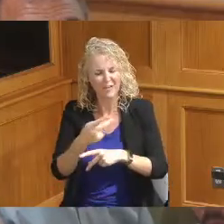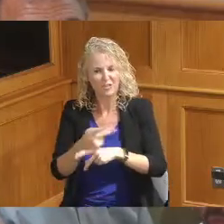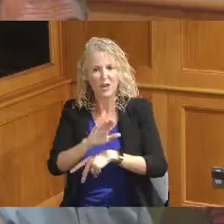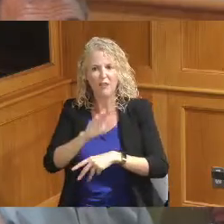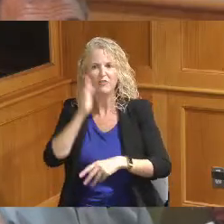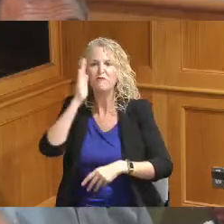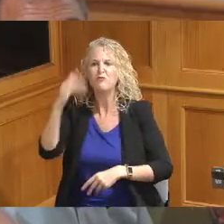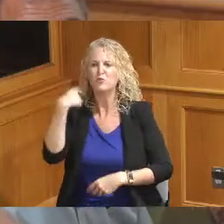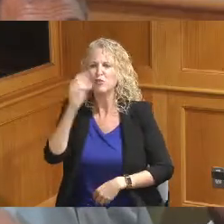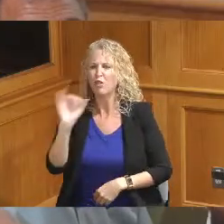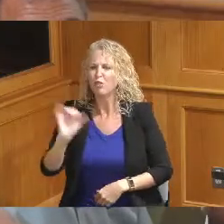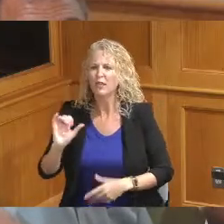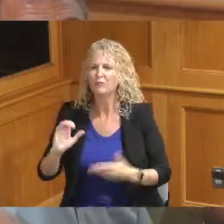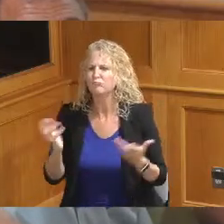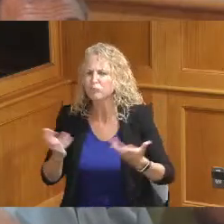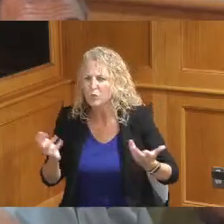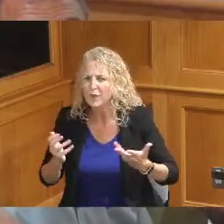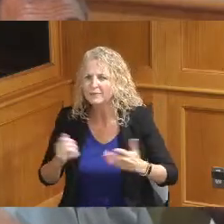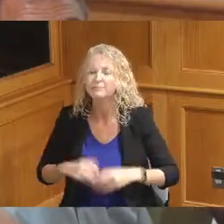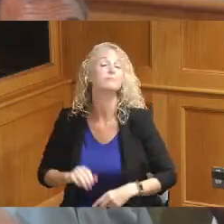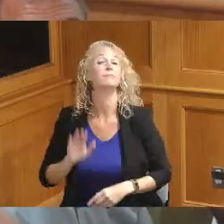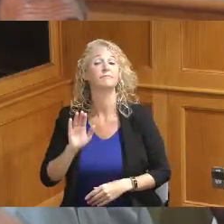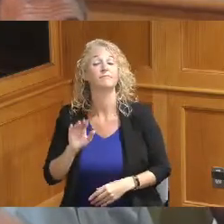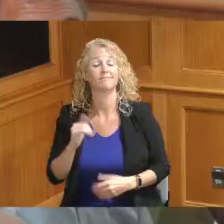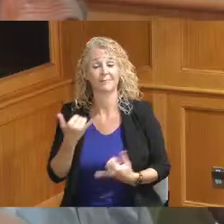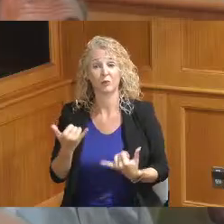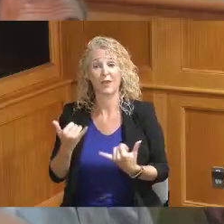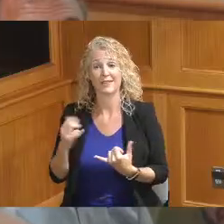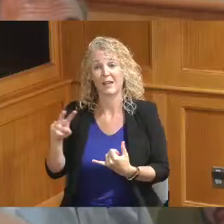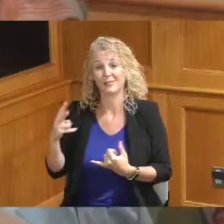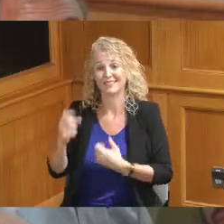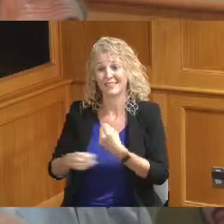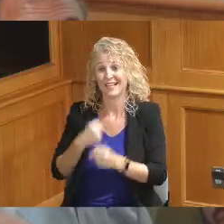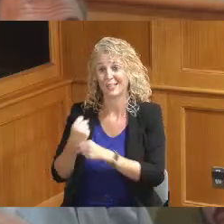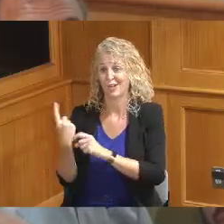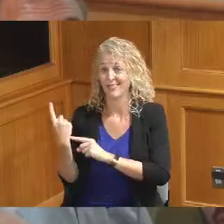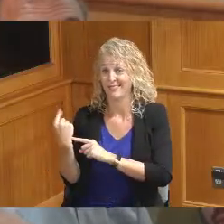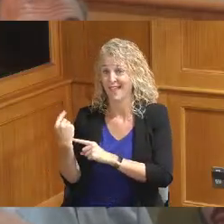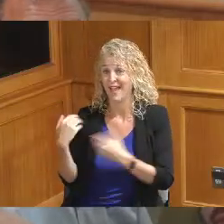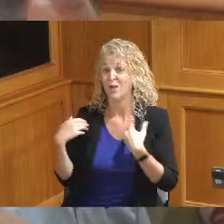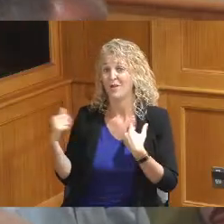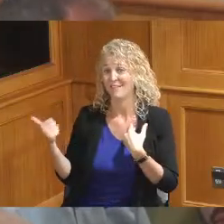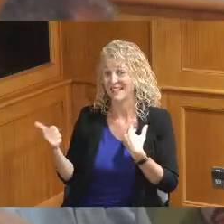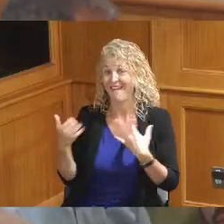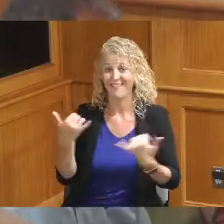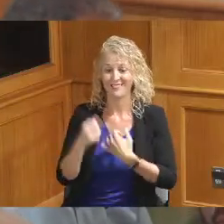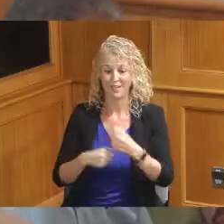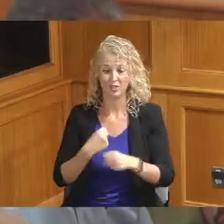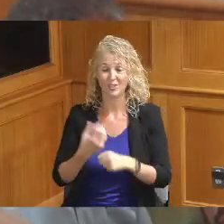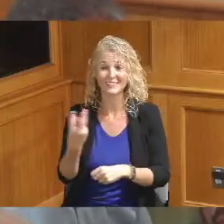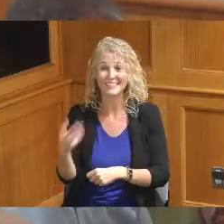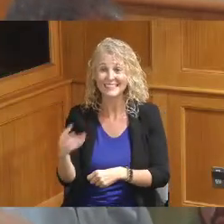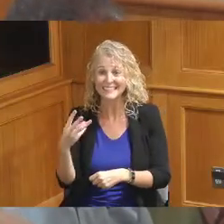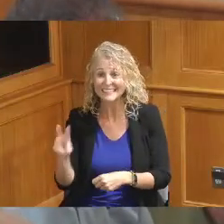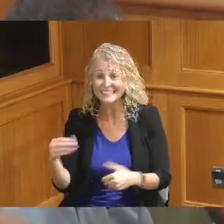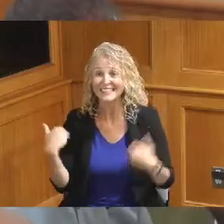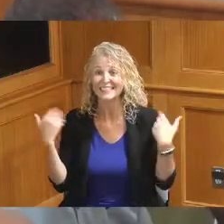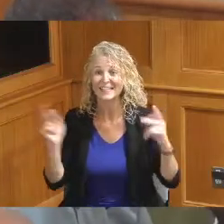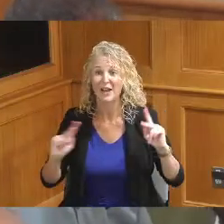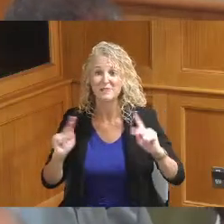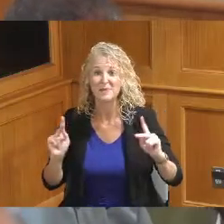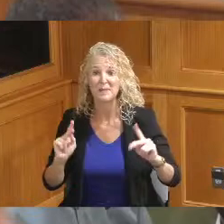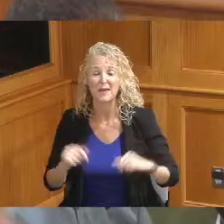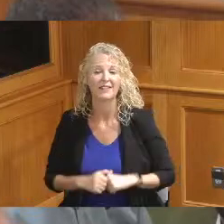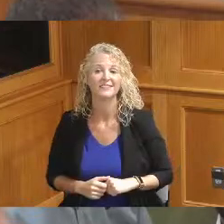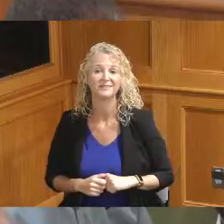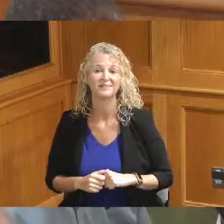would like to do. And just based on, this is year 2. Last year we had 10, this year we have 16. We're gonna go back to the drawing